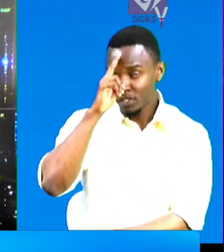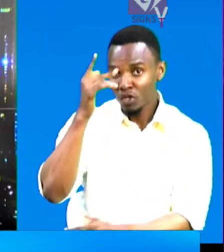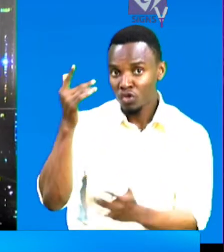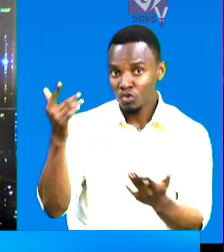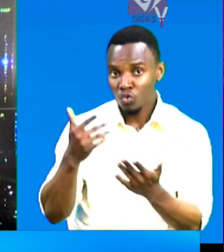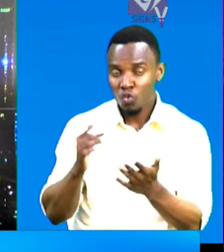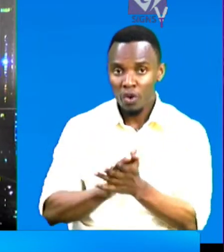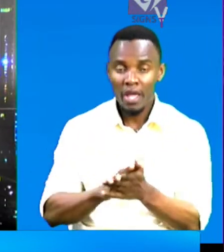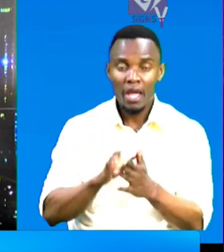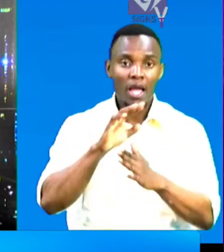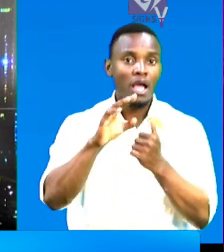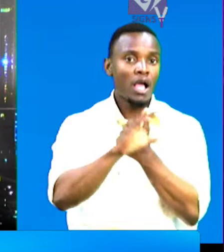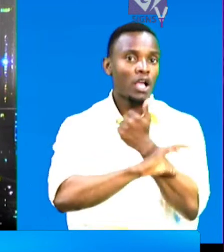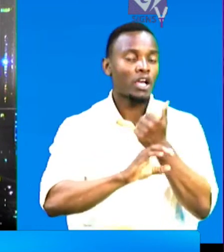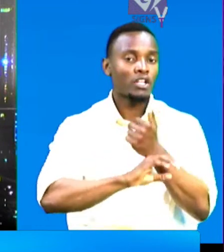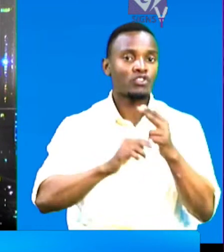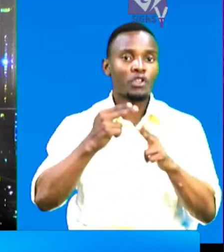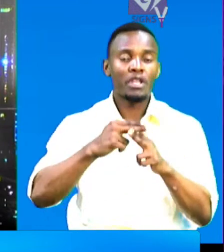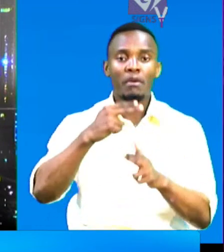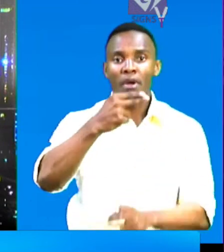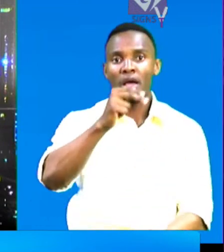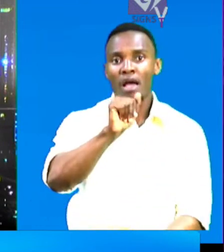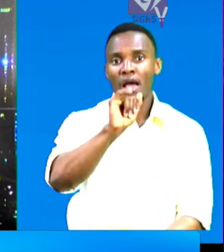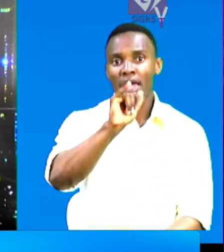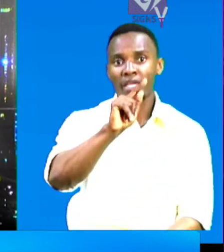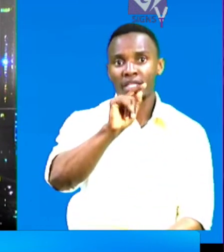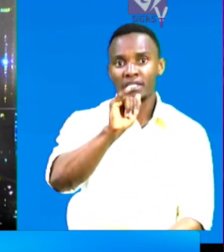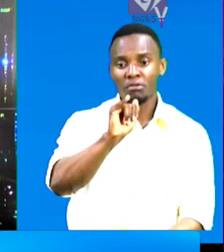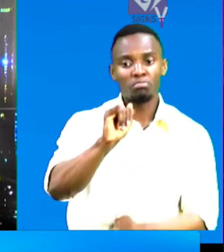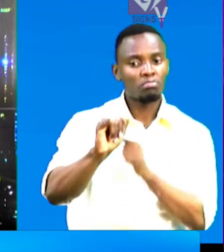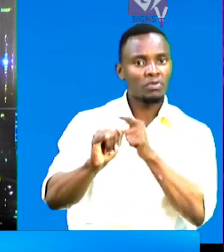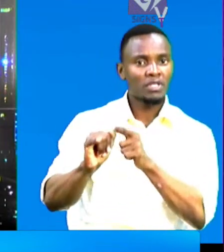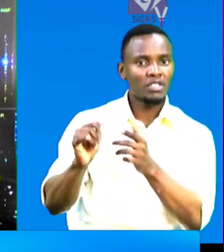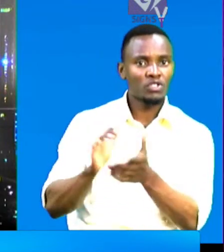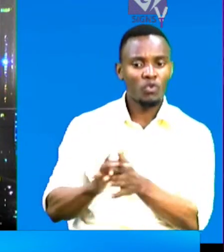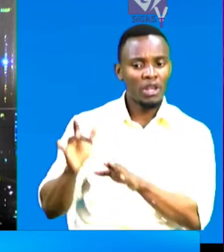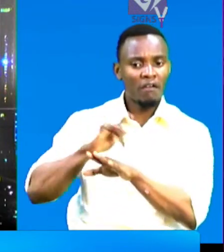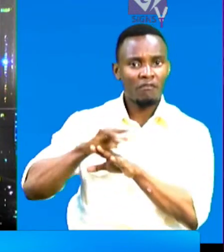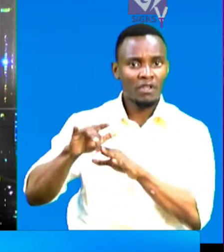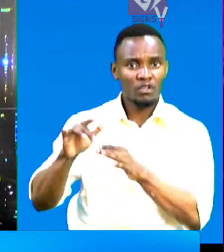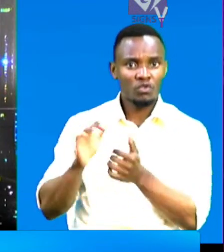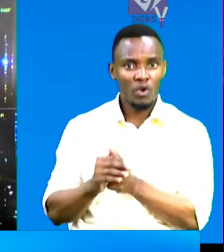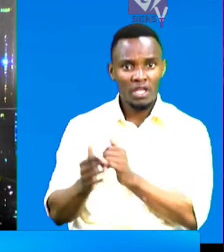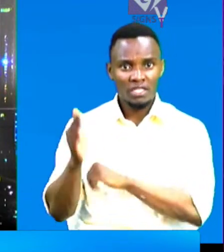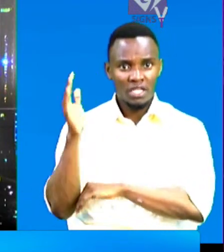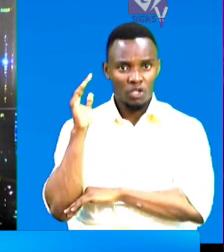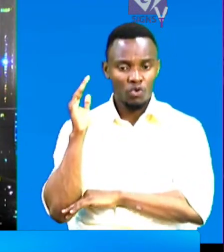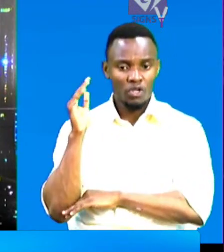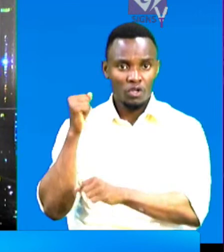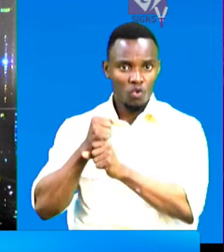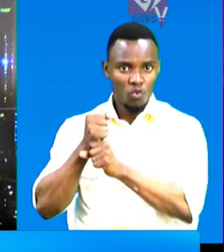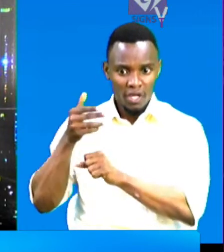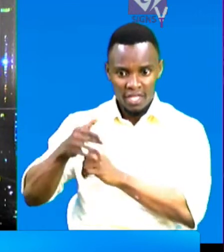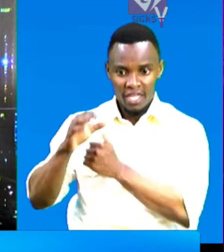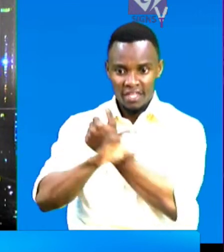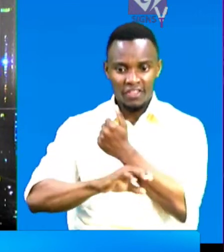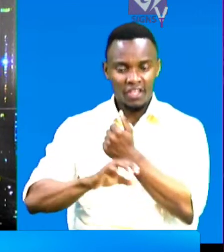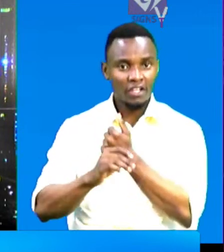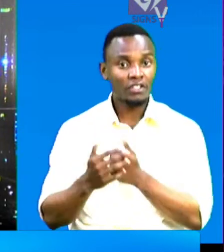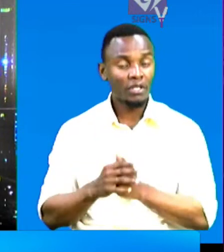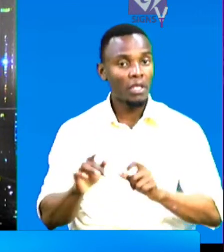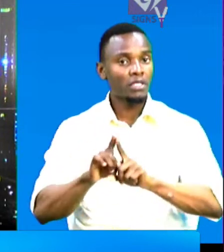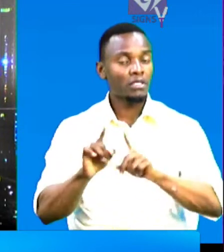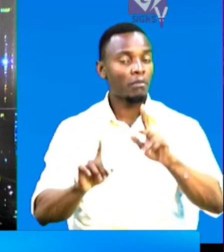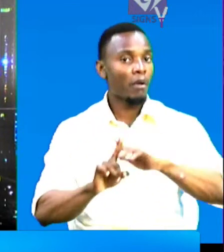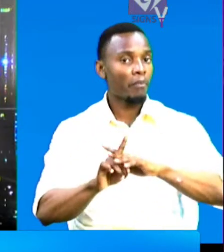the troubled nation of Haiti will interfere with security operations in the country. Appearing before the